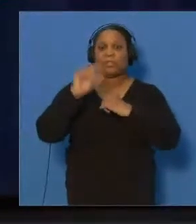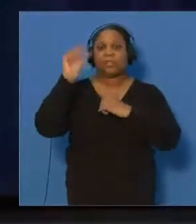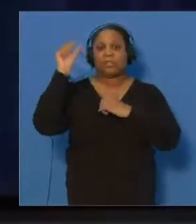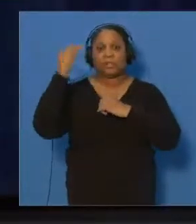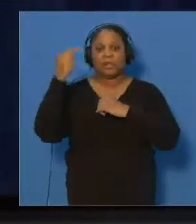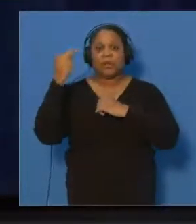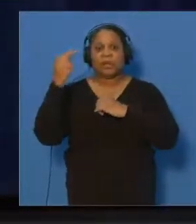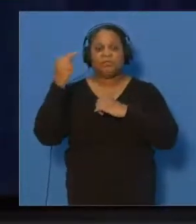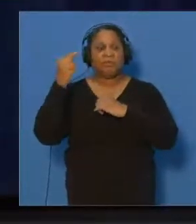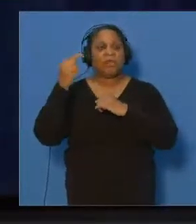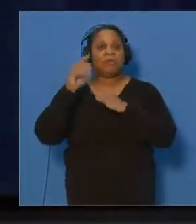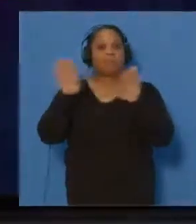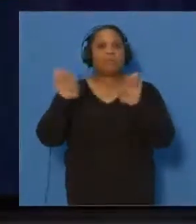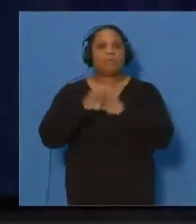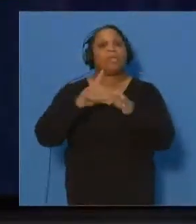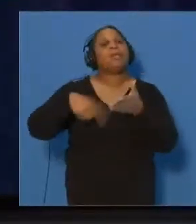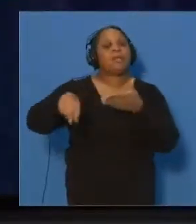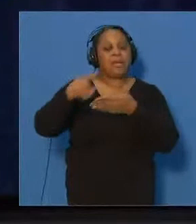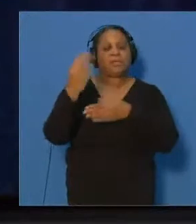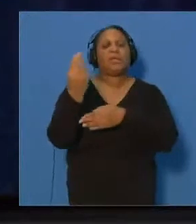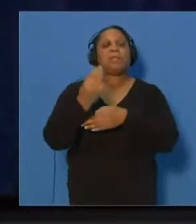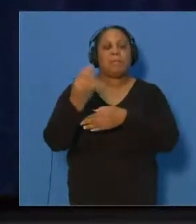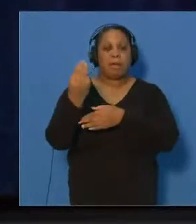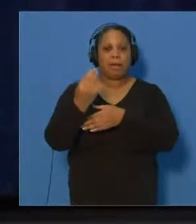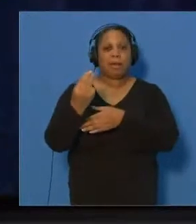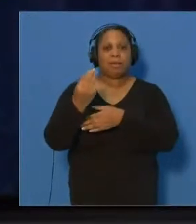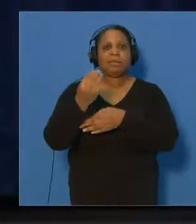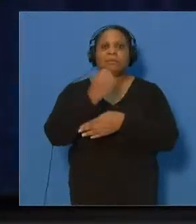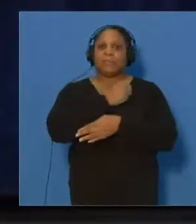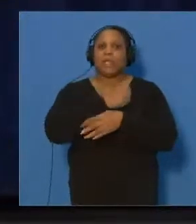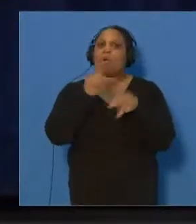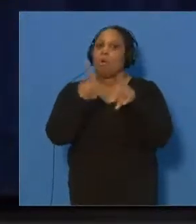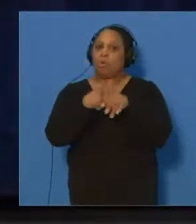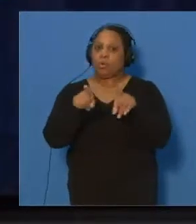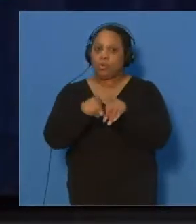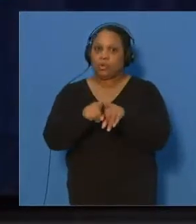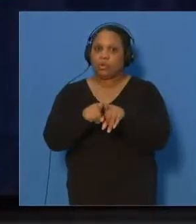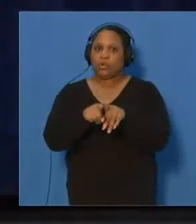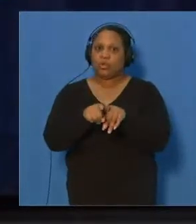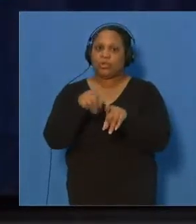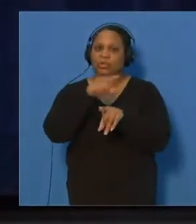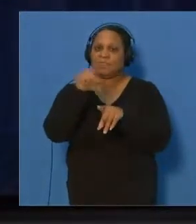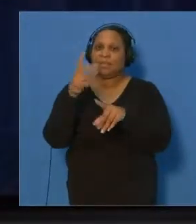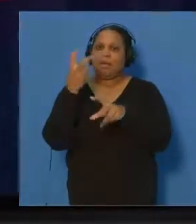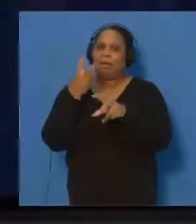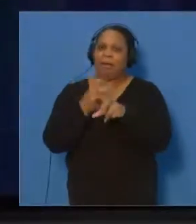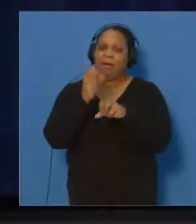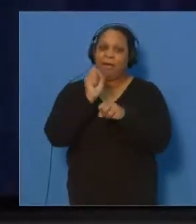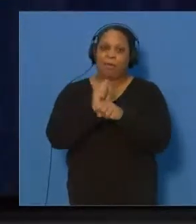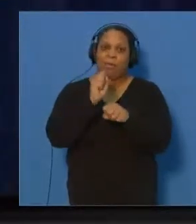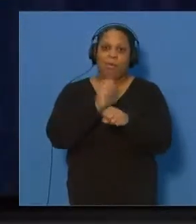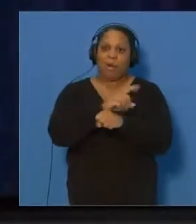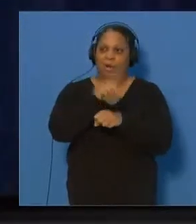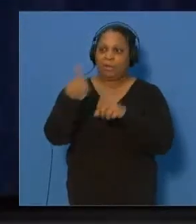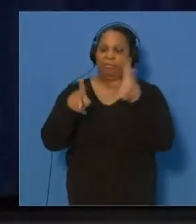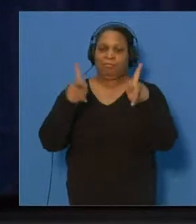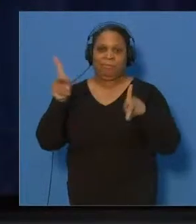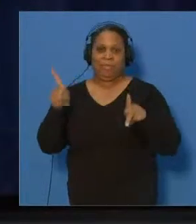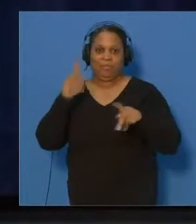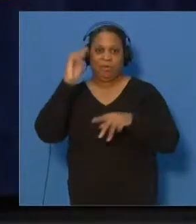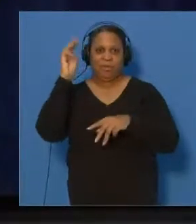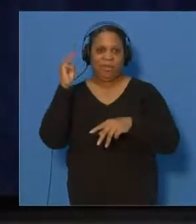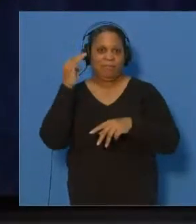Bermuda will be next week, Monday. Next week, also, to give some of the hardworking public officers and also the Ministry